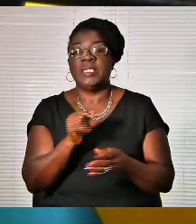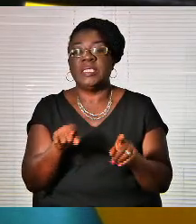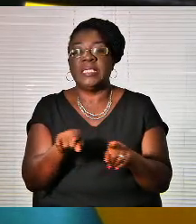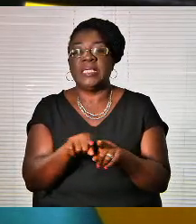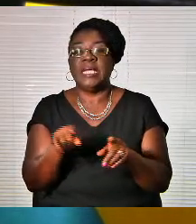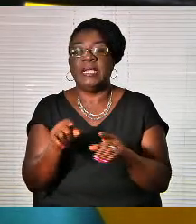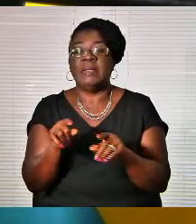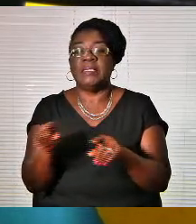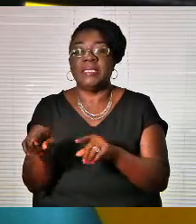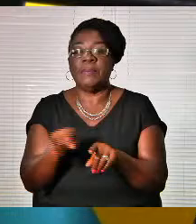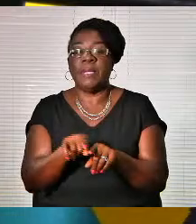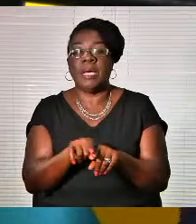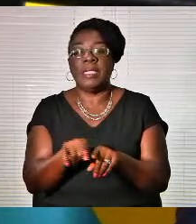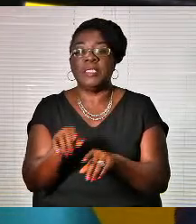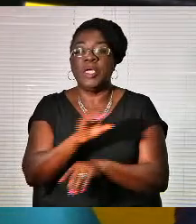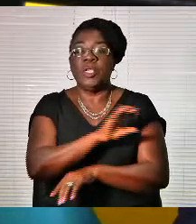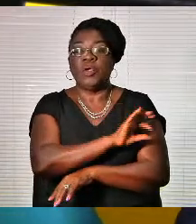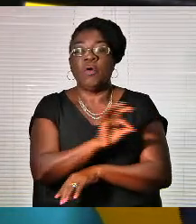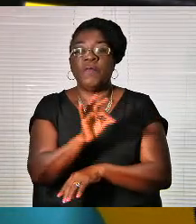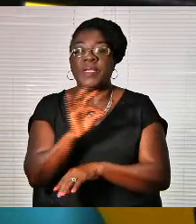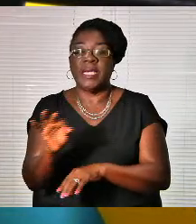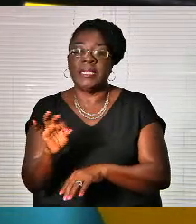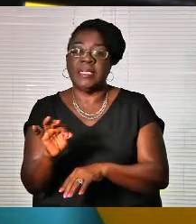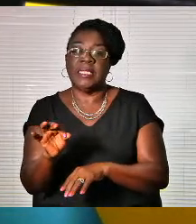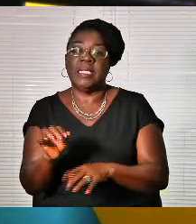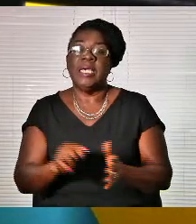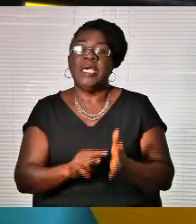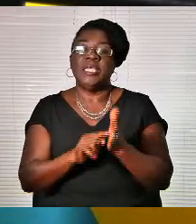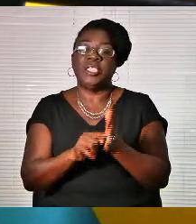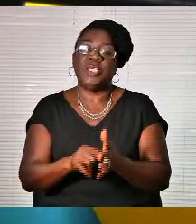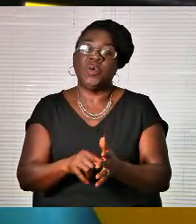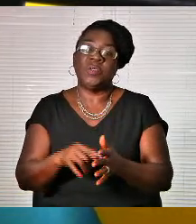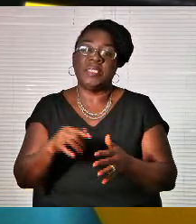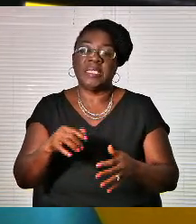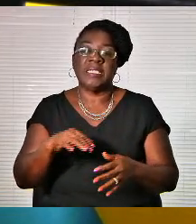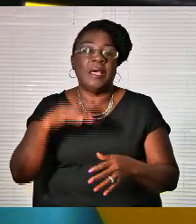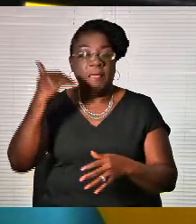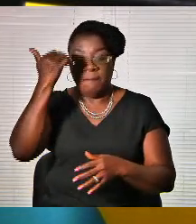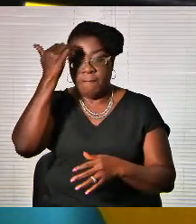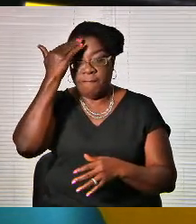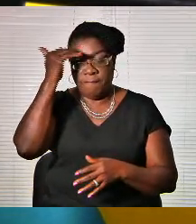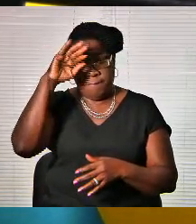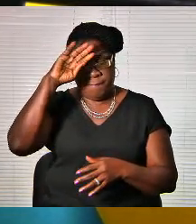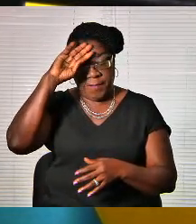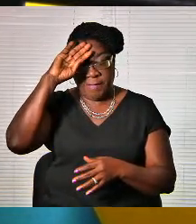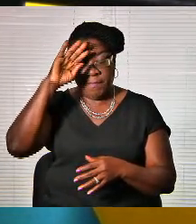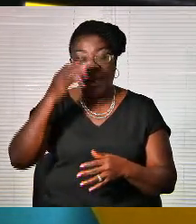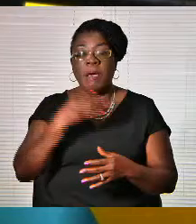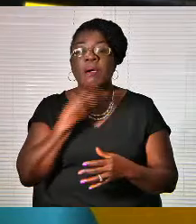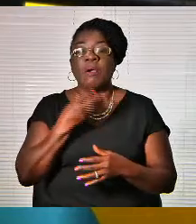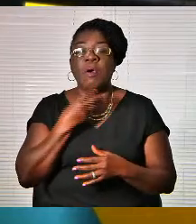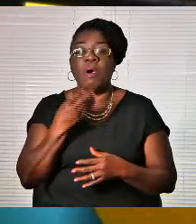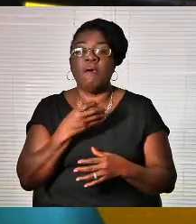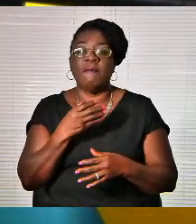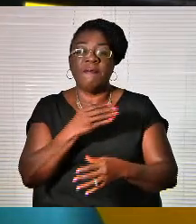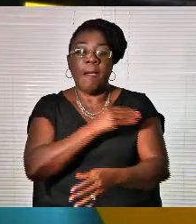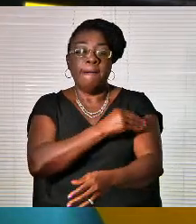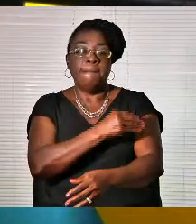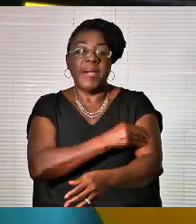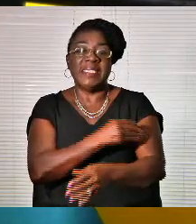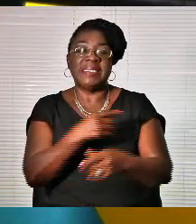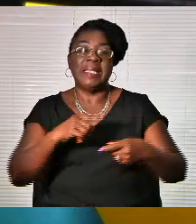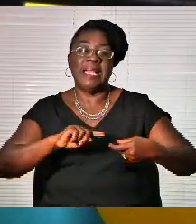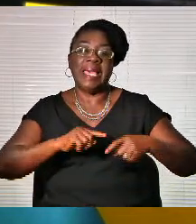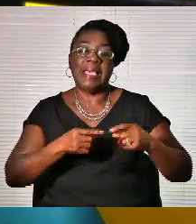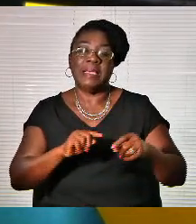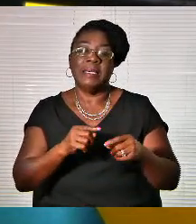COVID-19, is characterized by symptoms such as fever, cough, muscle aches, sore throat, and